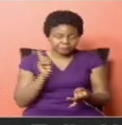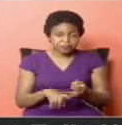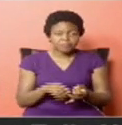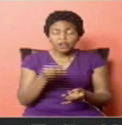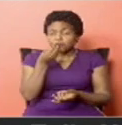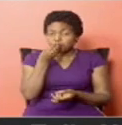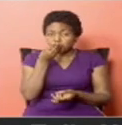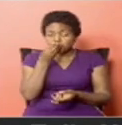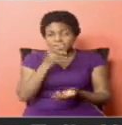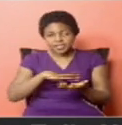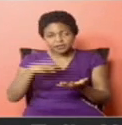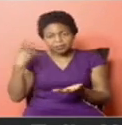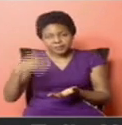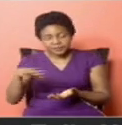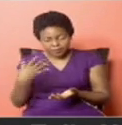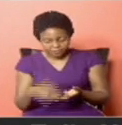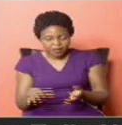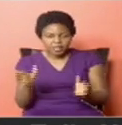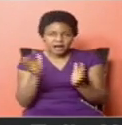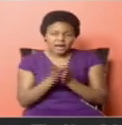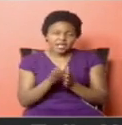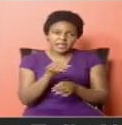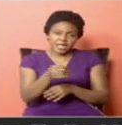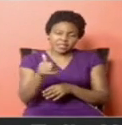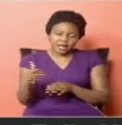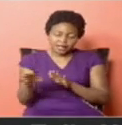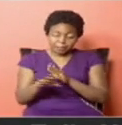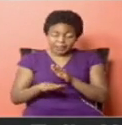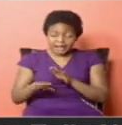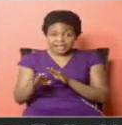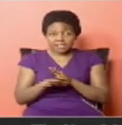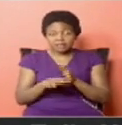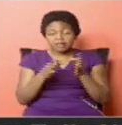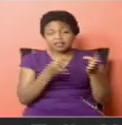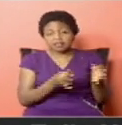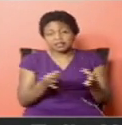food, and other basic necessities.